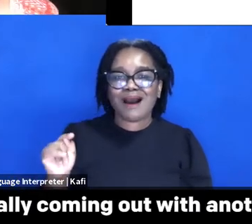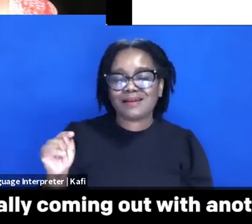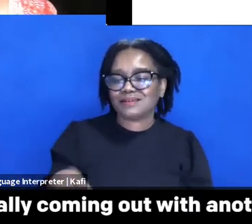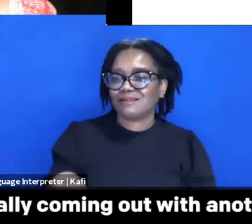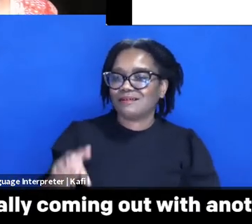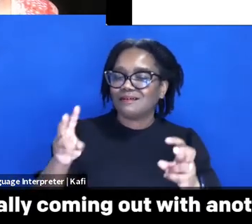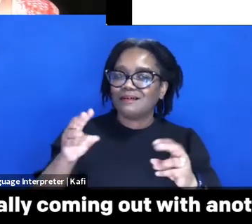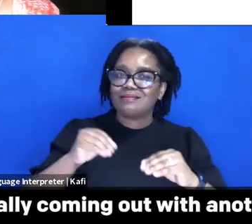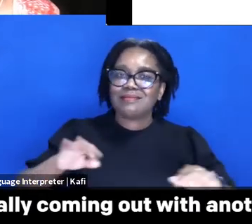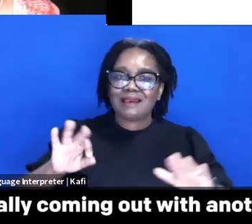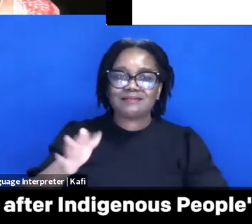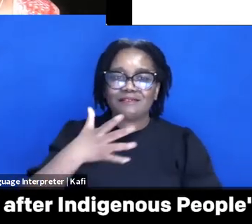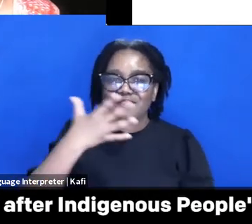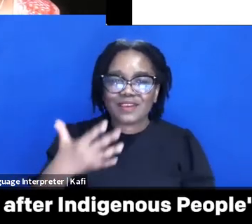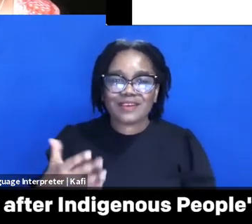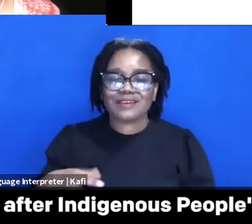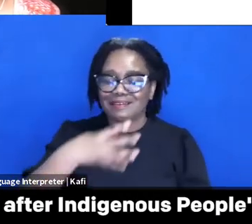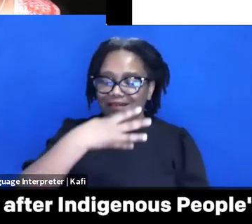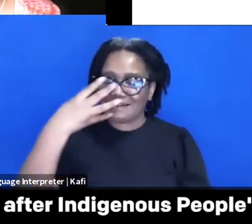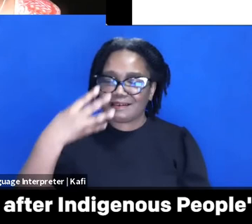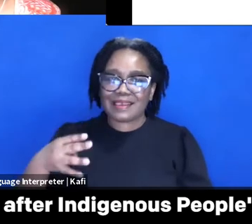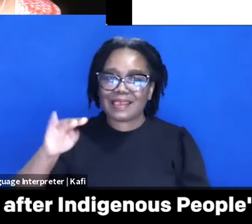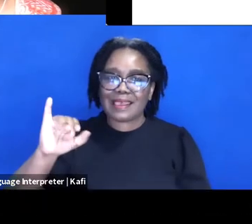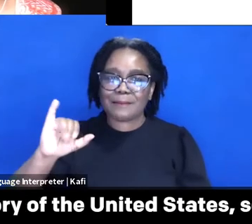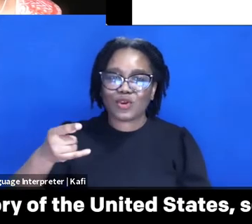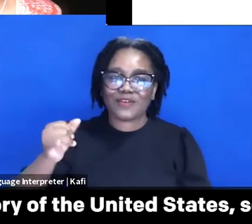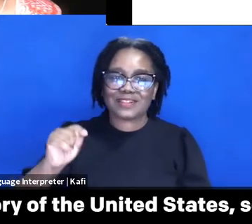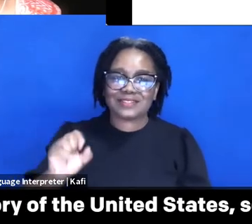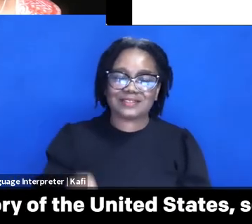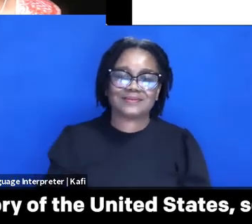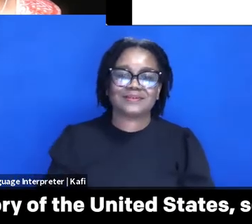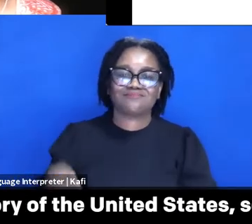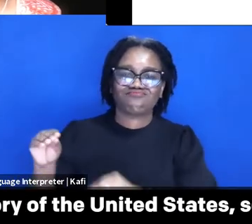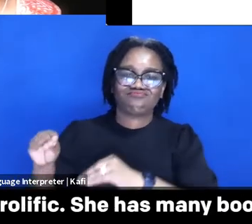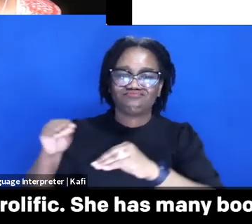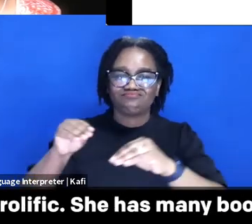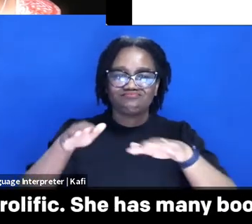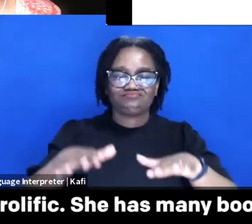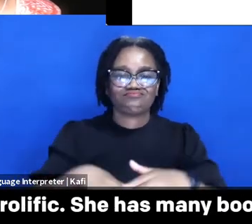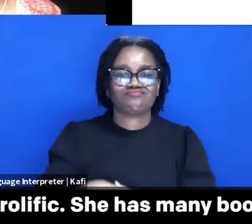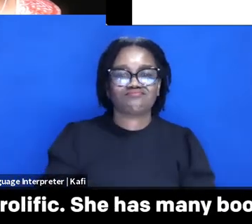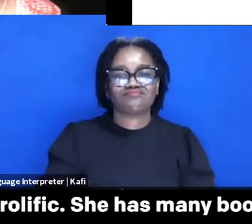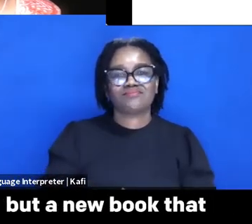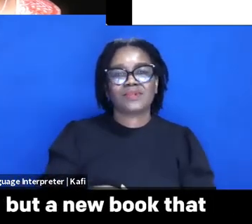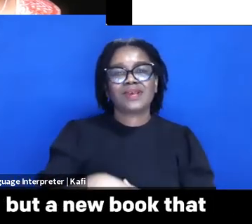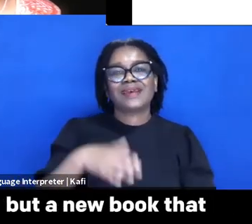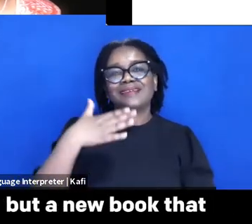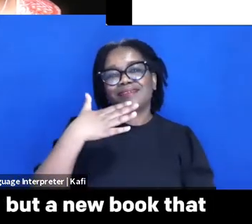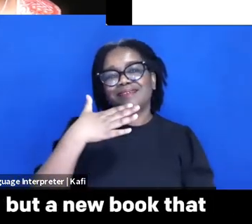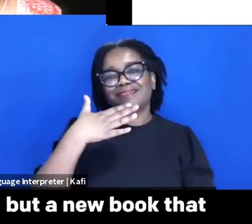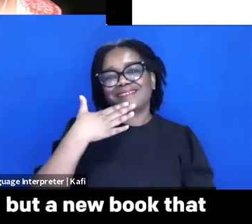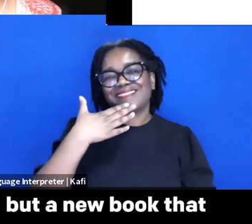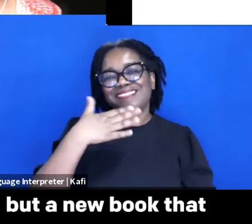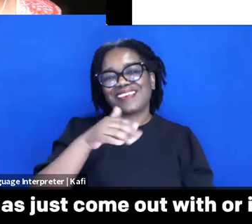is actually coming out with another book after Indigenous peoples' history of the United States. Well, she's prolific. She has many books, but